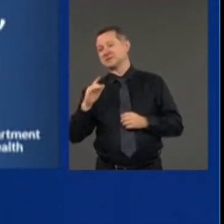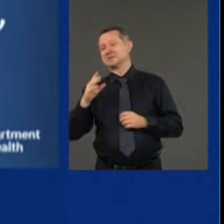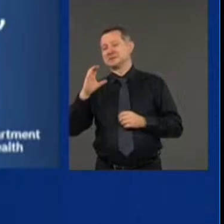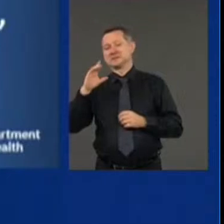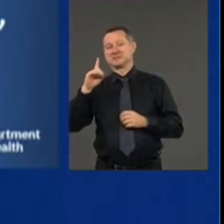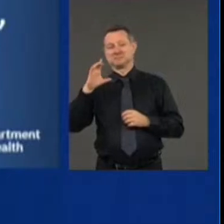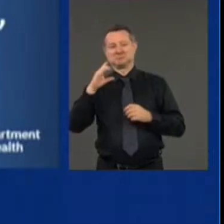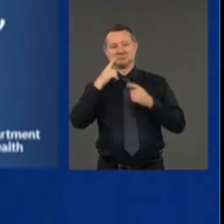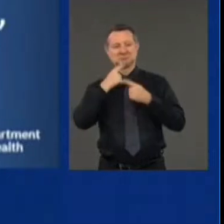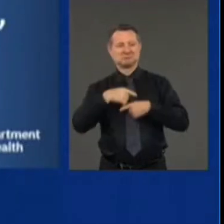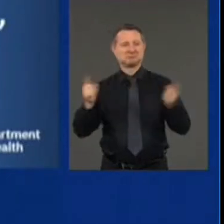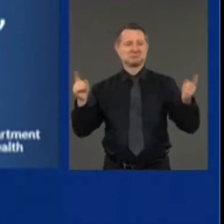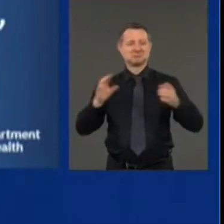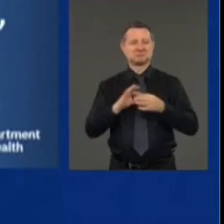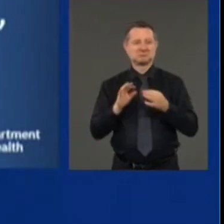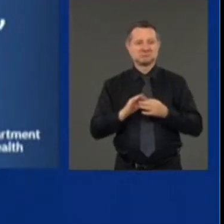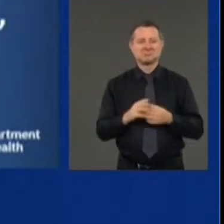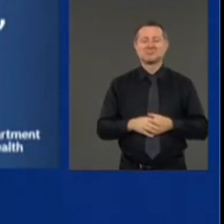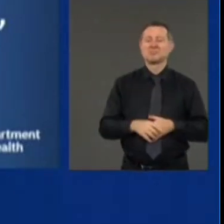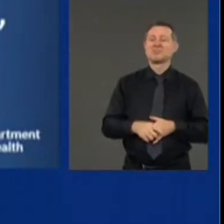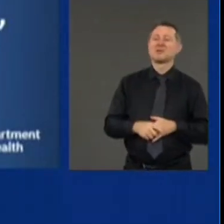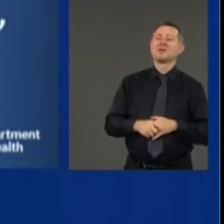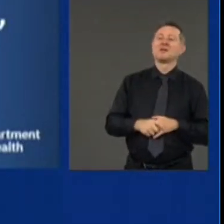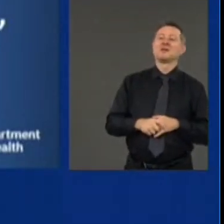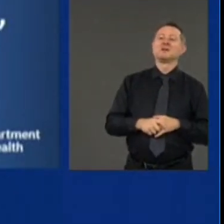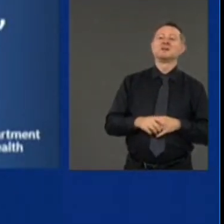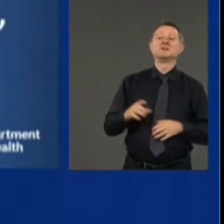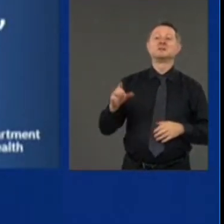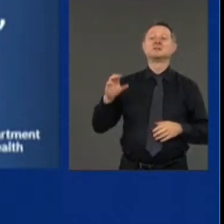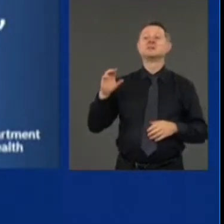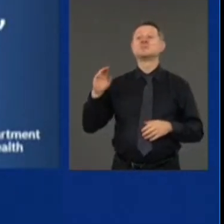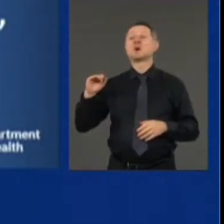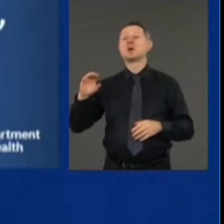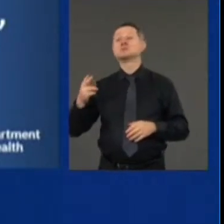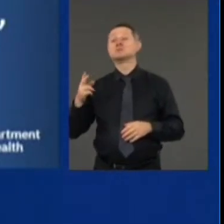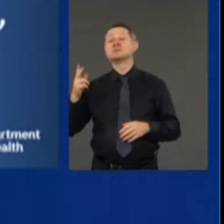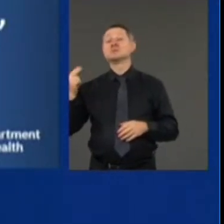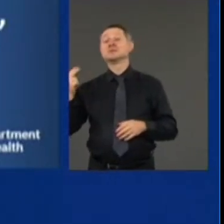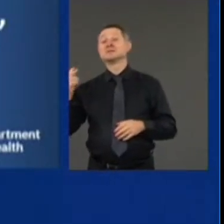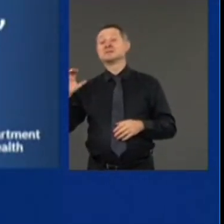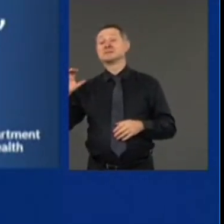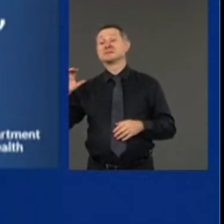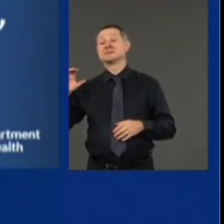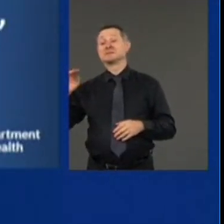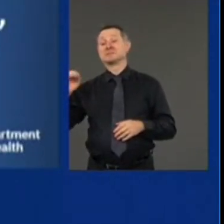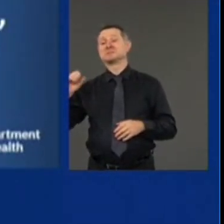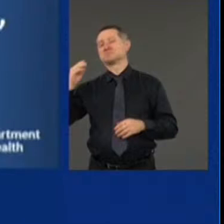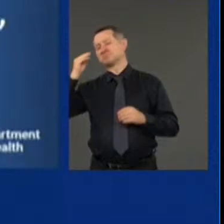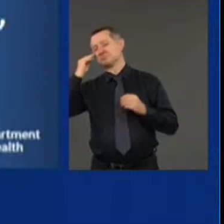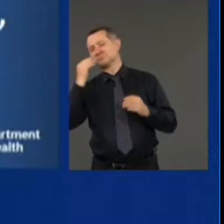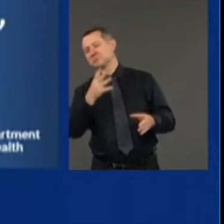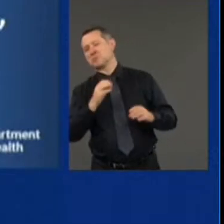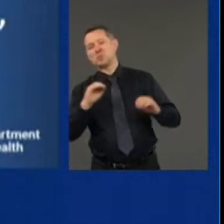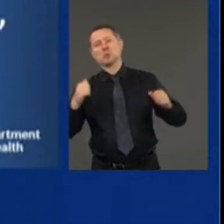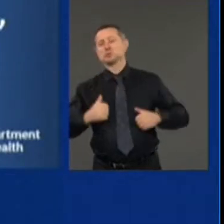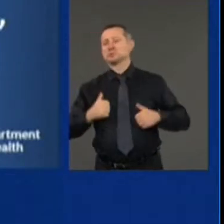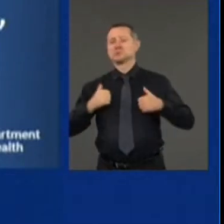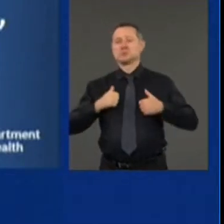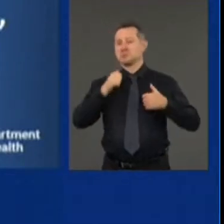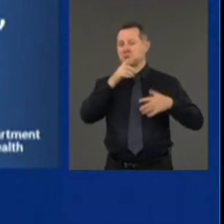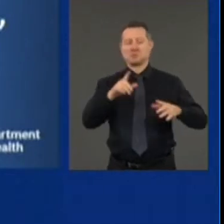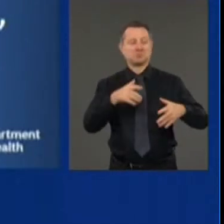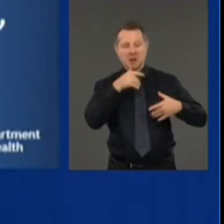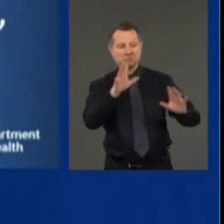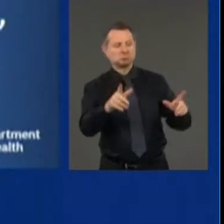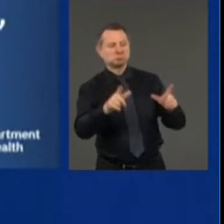the document following the March 13th CMS guidance simply said that no resident shall be denied admission solely